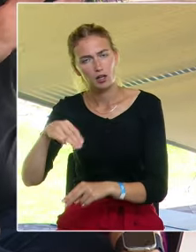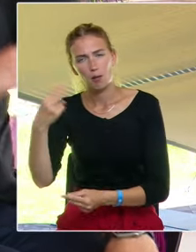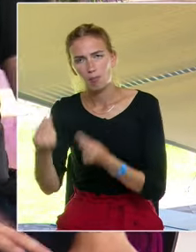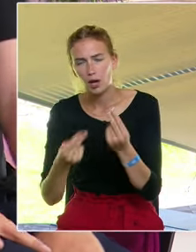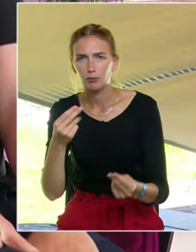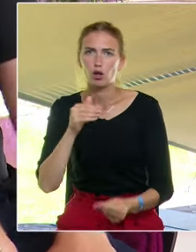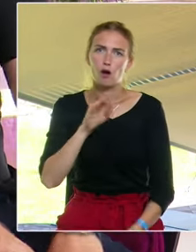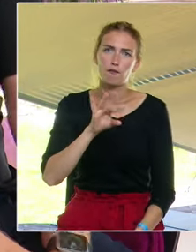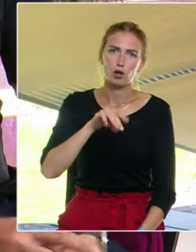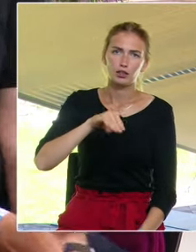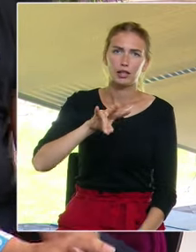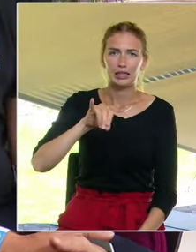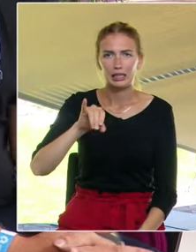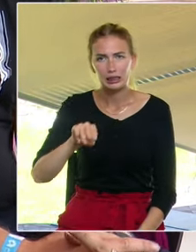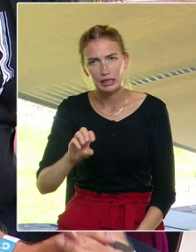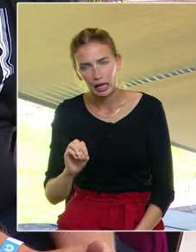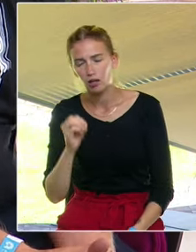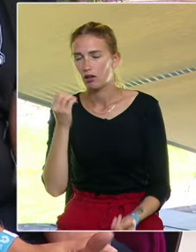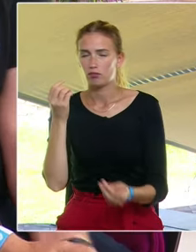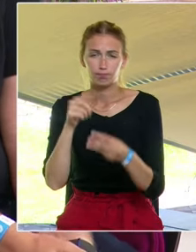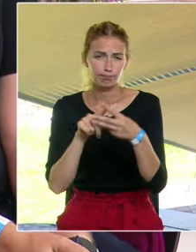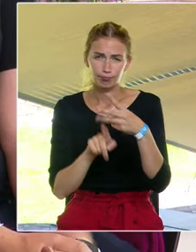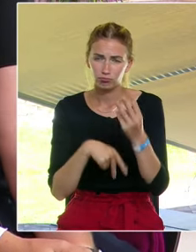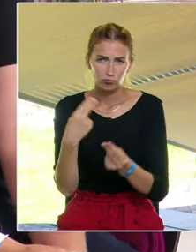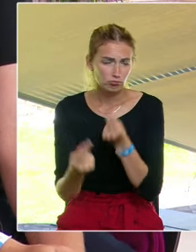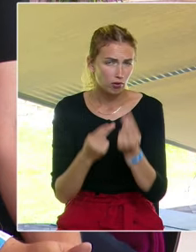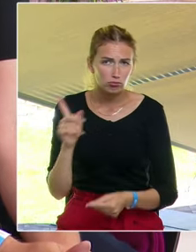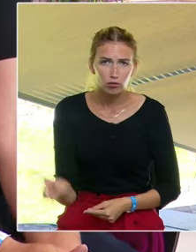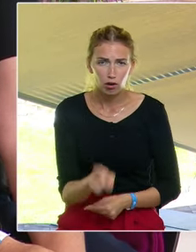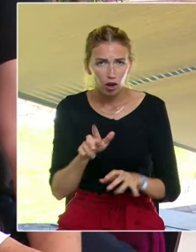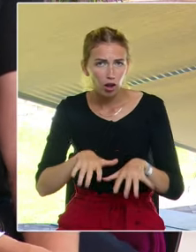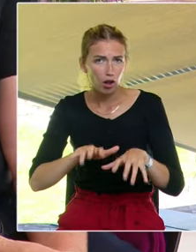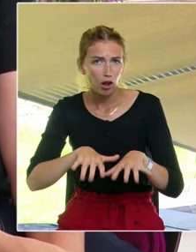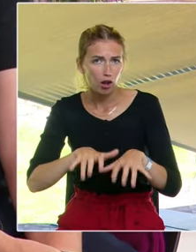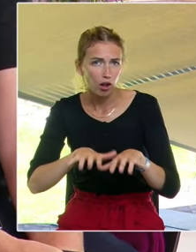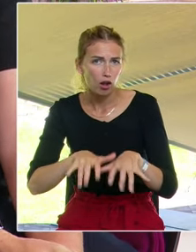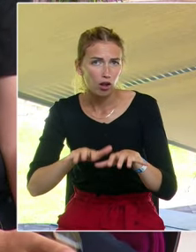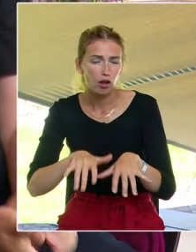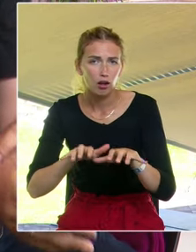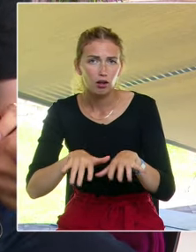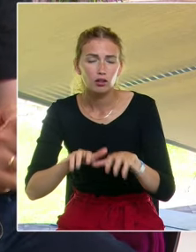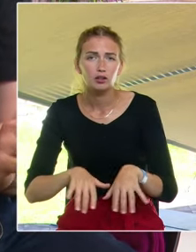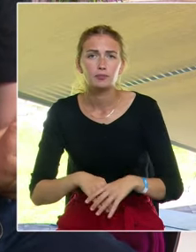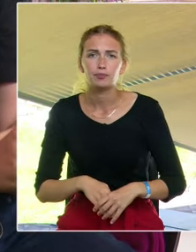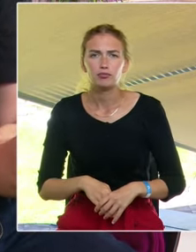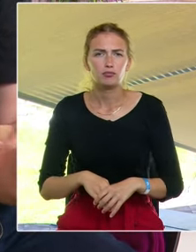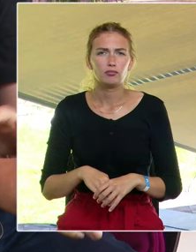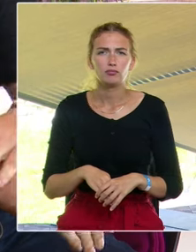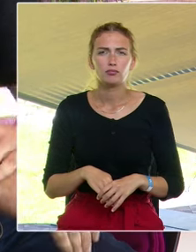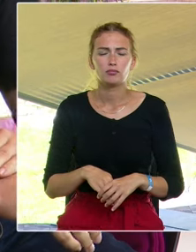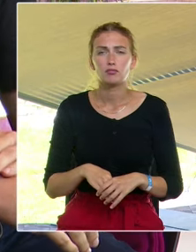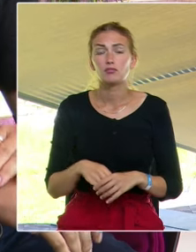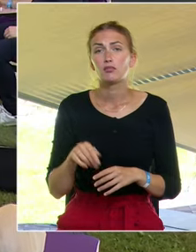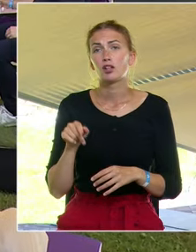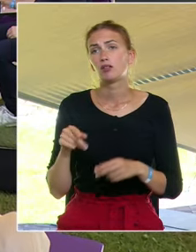Fortnite all the time, and other things. So obviously, and they are watching now it's Apex Legends and now. All kinds of these things.